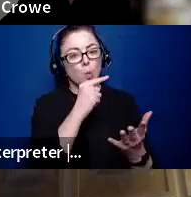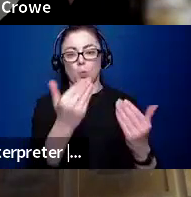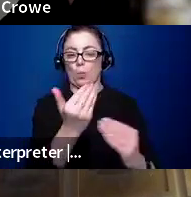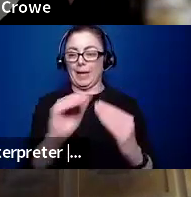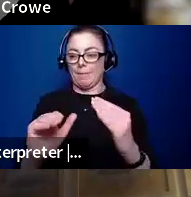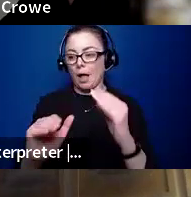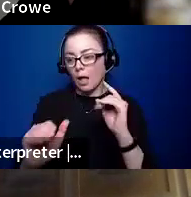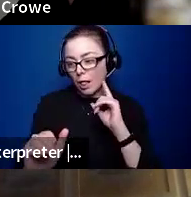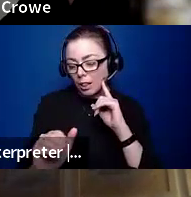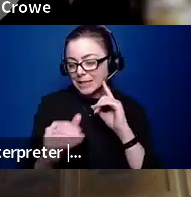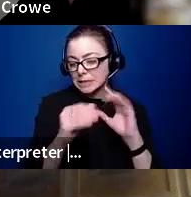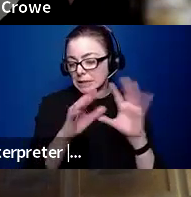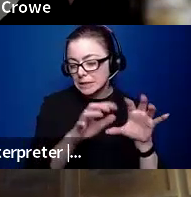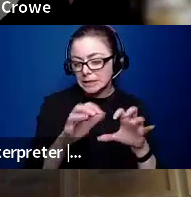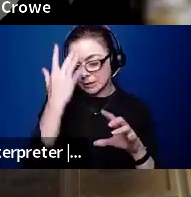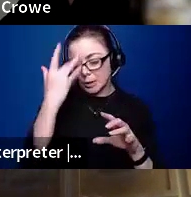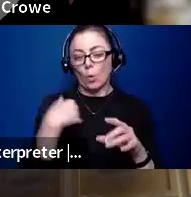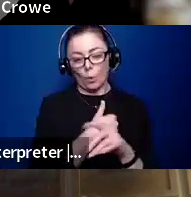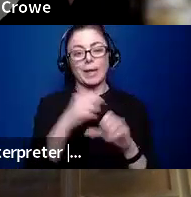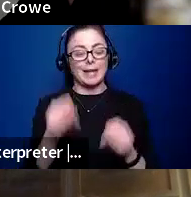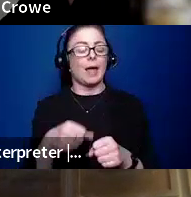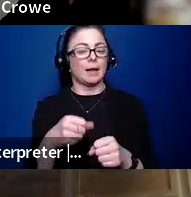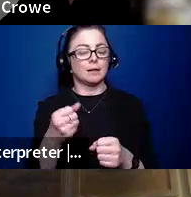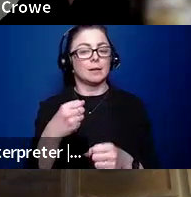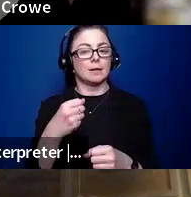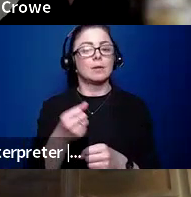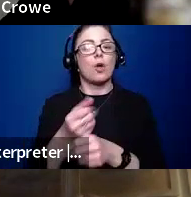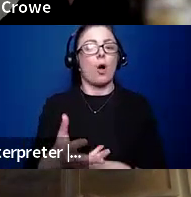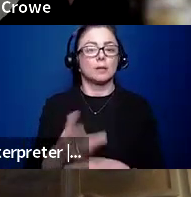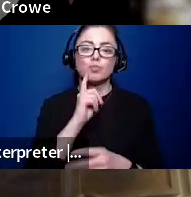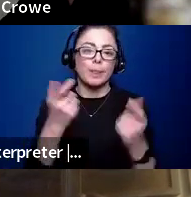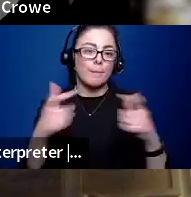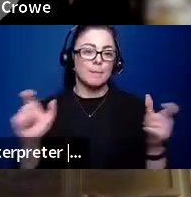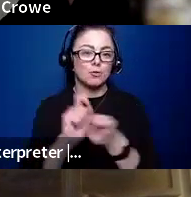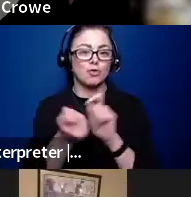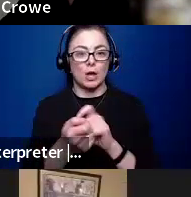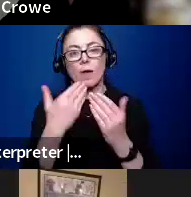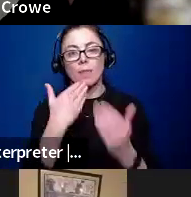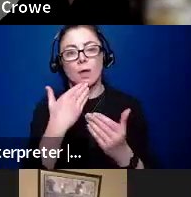that when we do that, we can evoke really big change. Thank you for all coming here this evening.